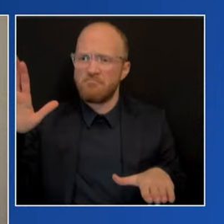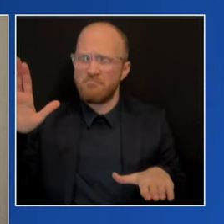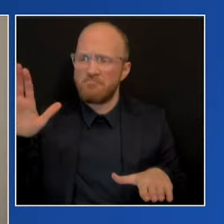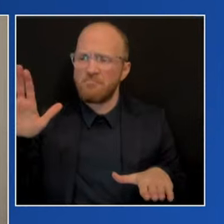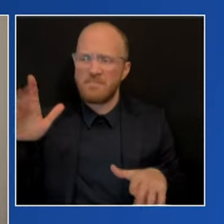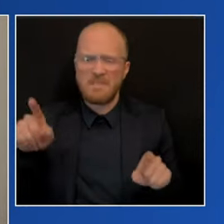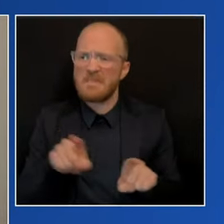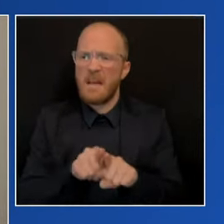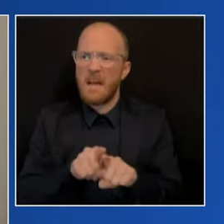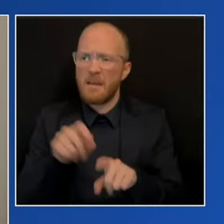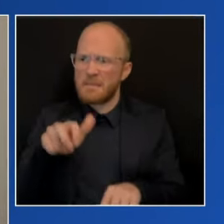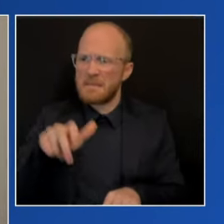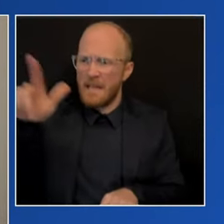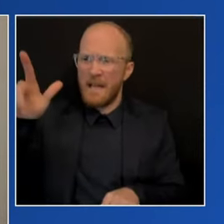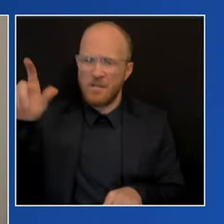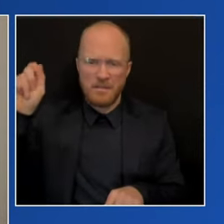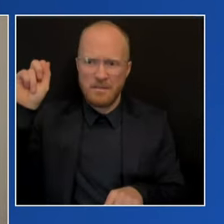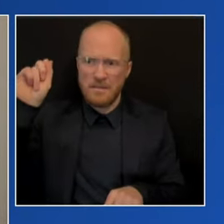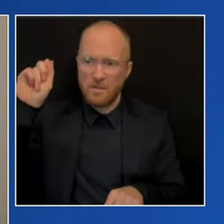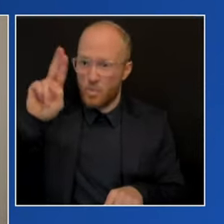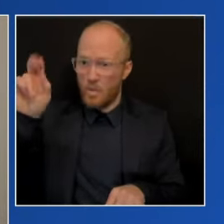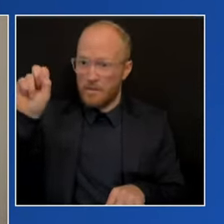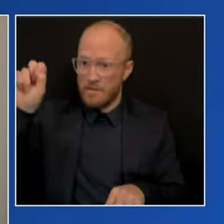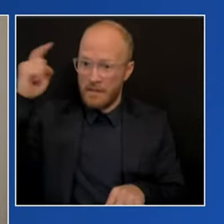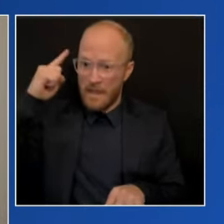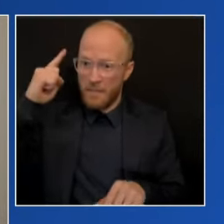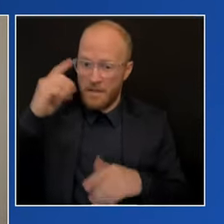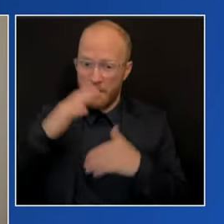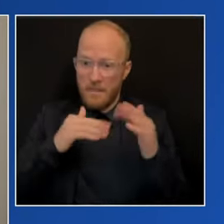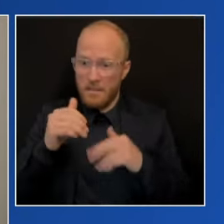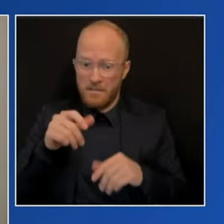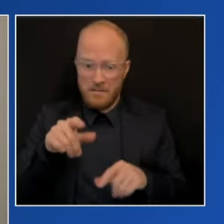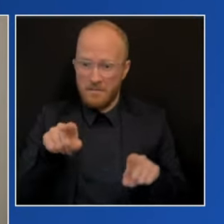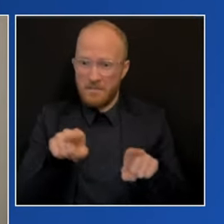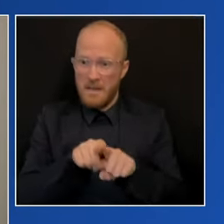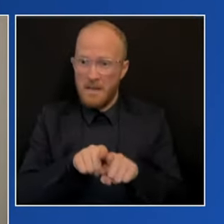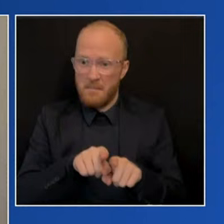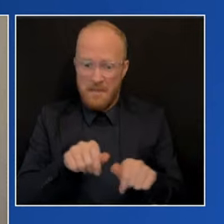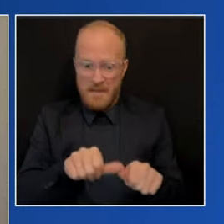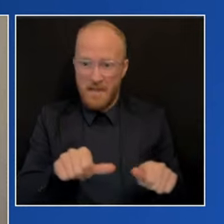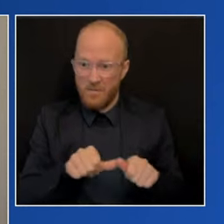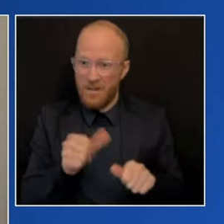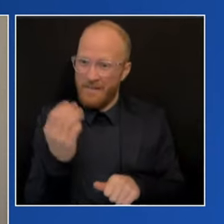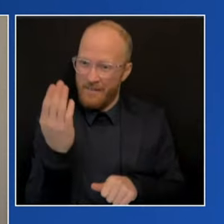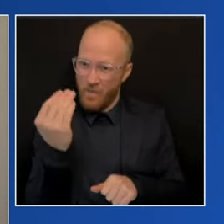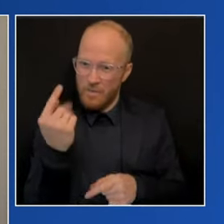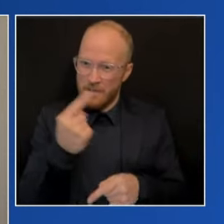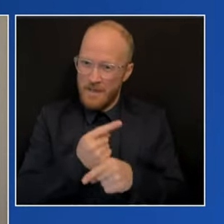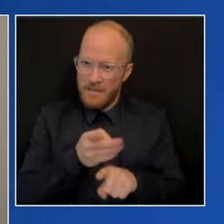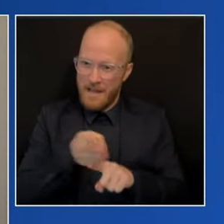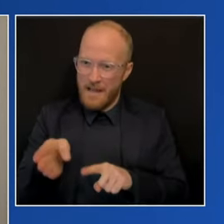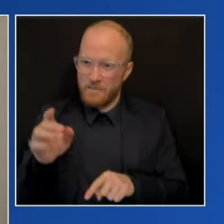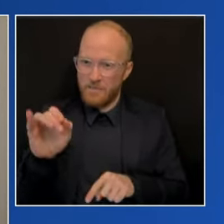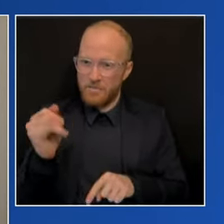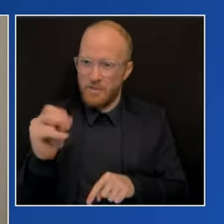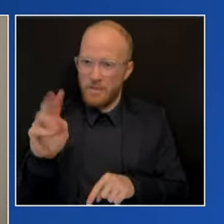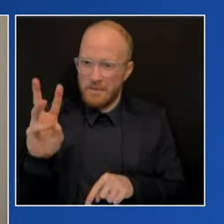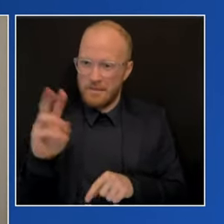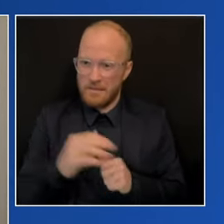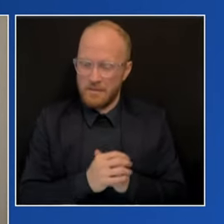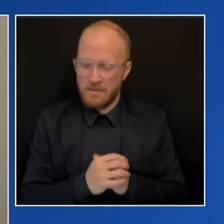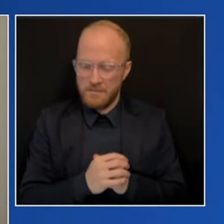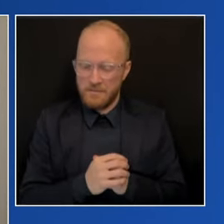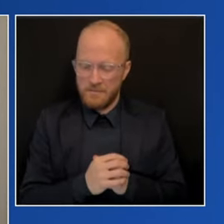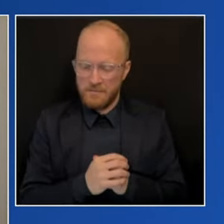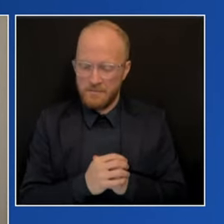steps of the Capitol. Just 14 days after the attack on January the 6th.